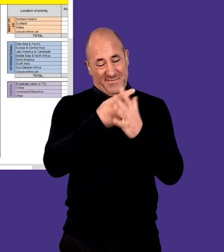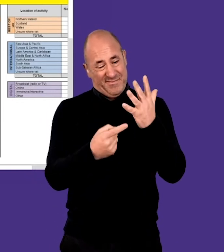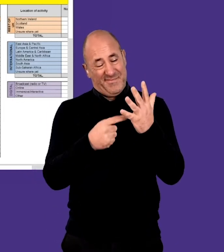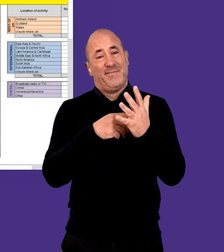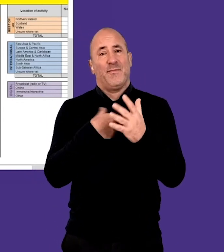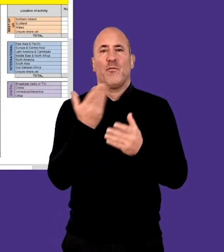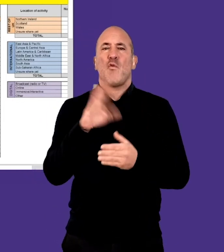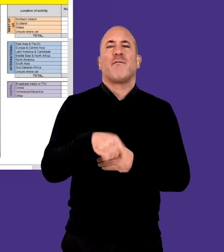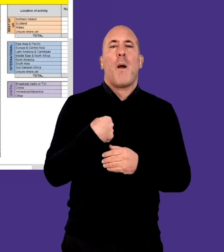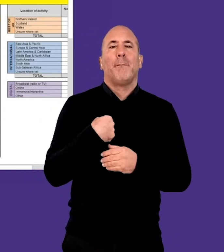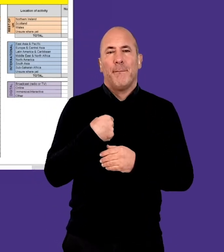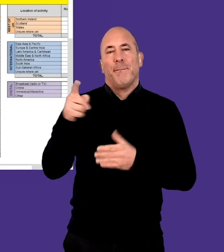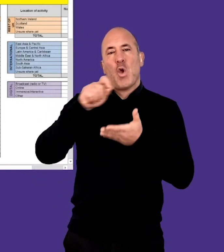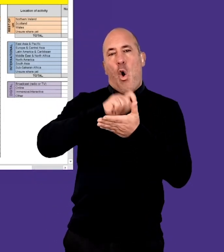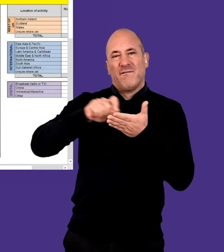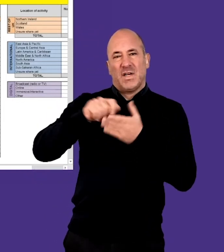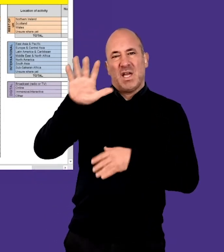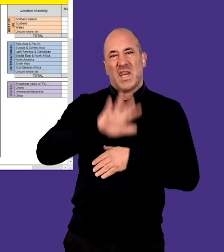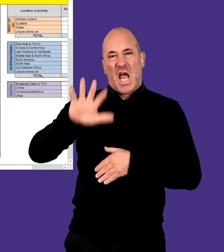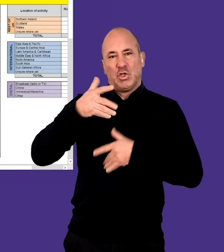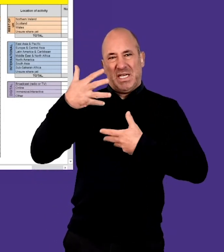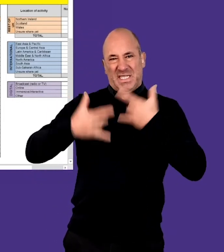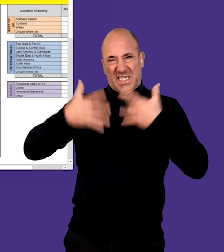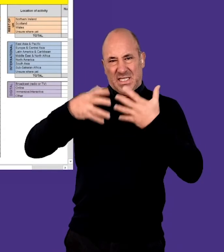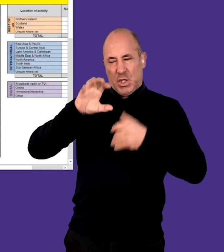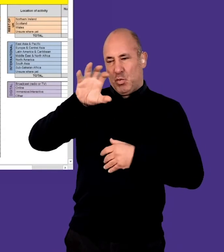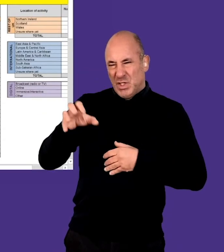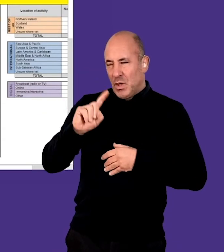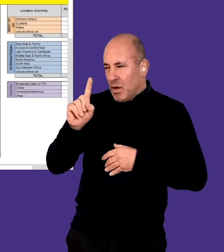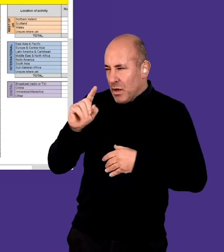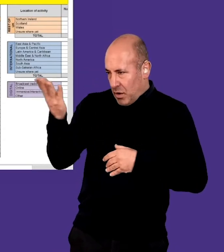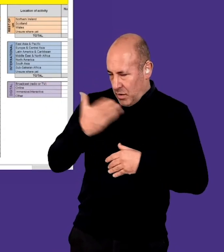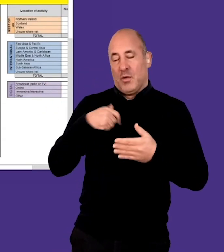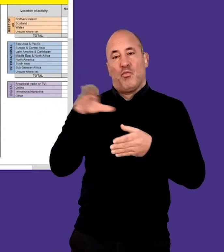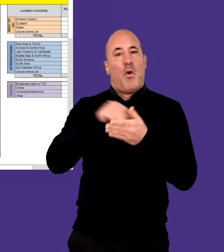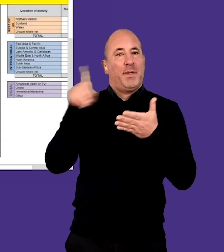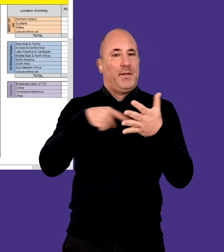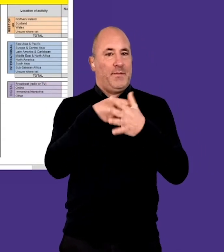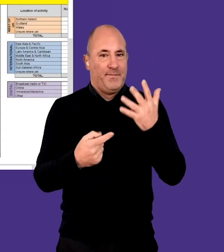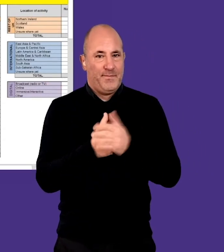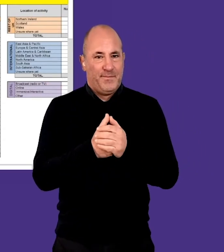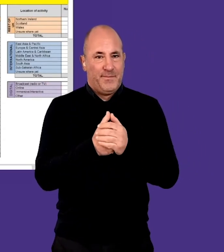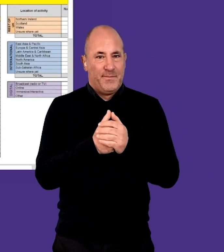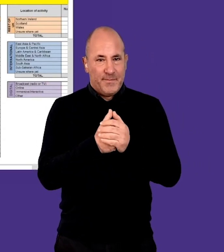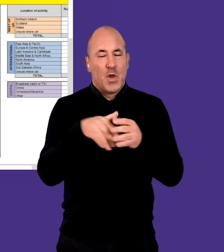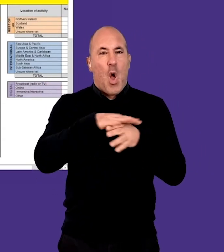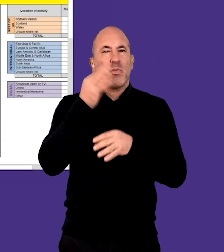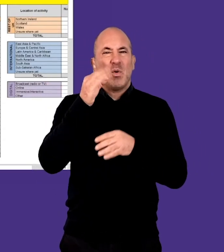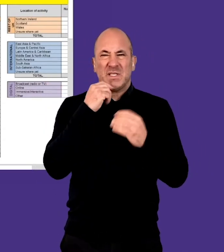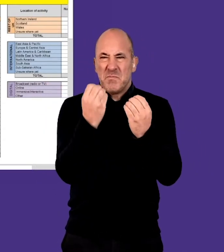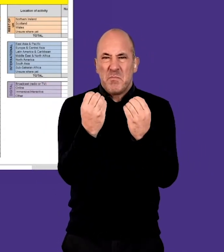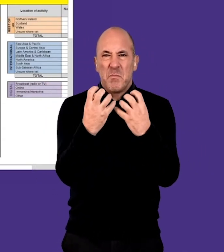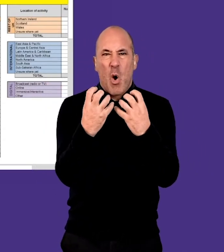West. These regions have been categorised using the Office for National Statistics regional definitions. The